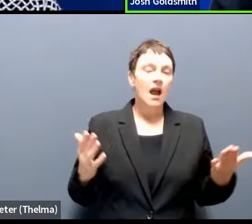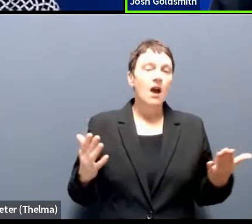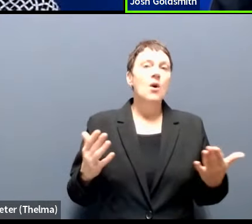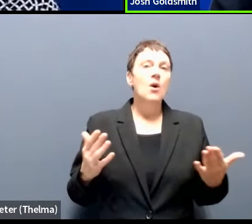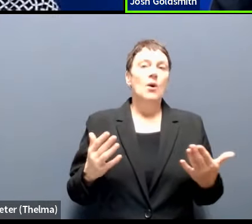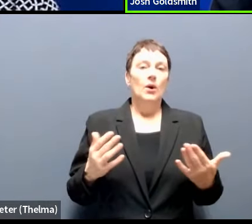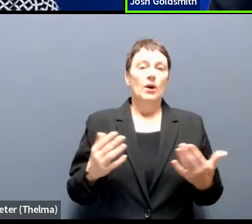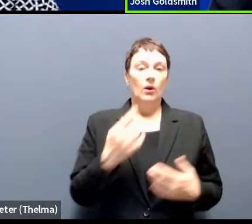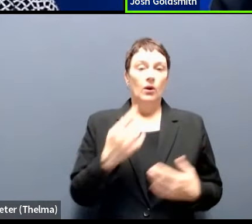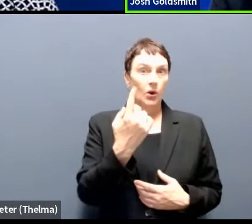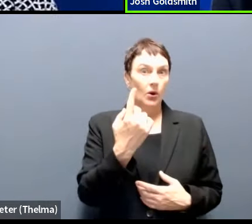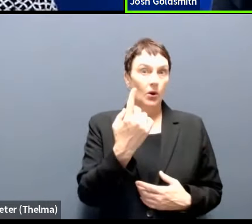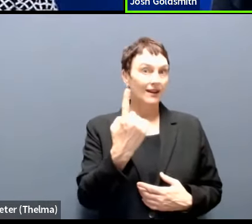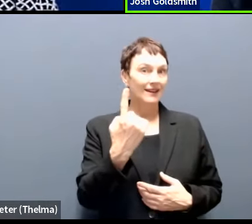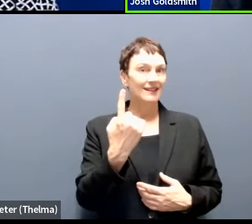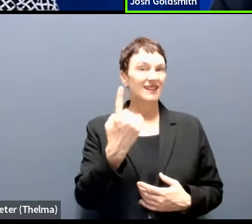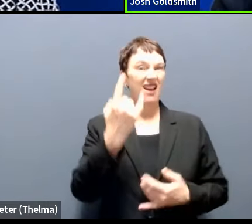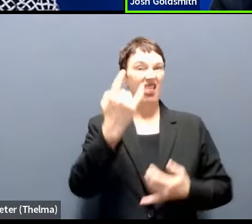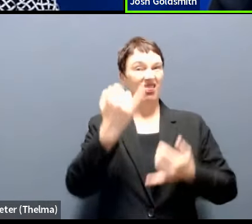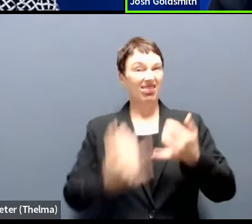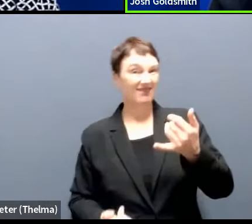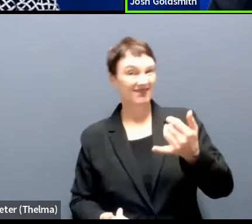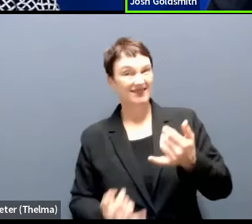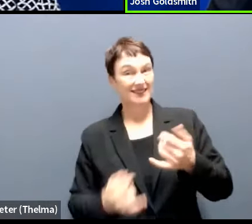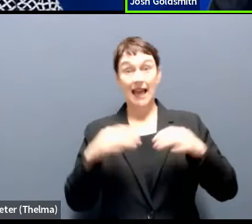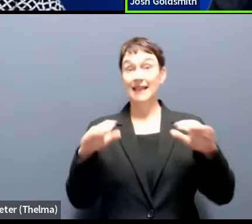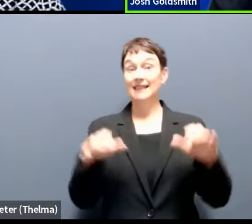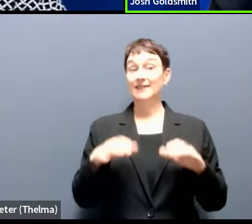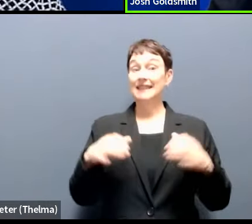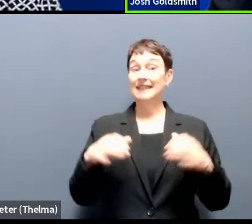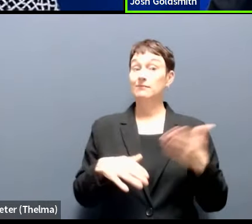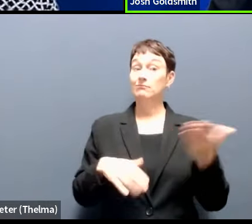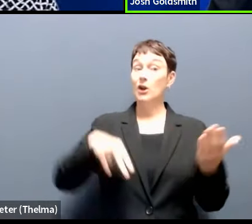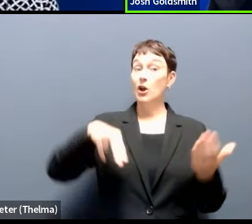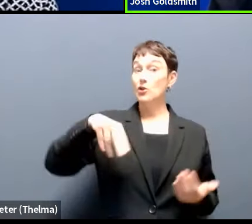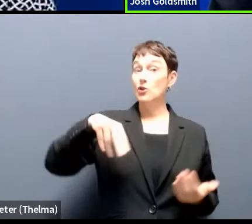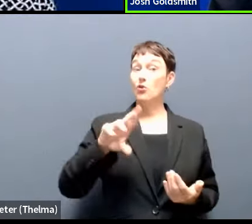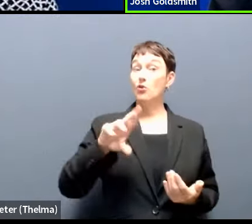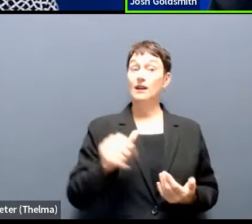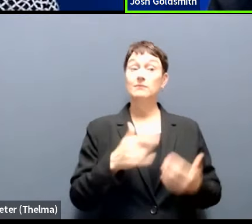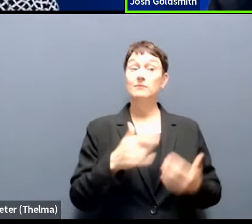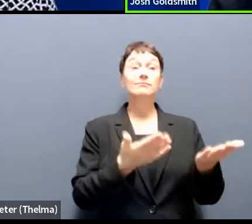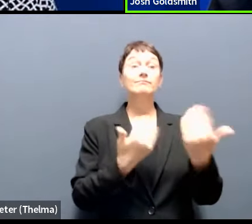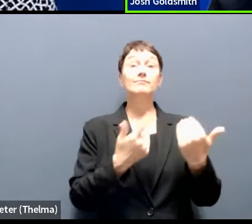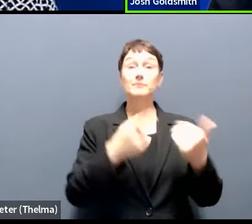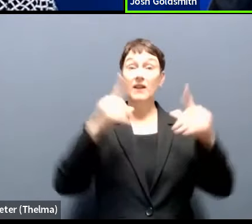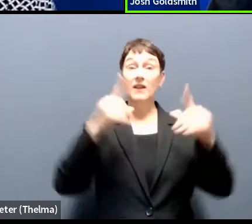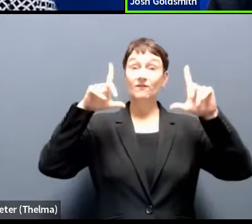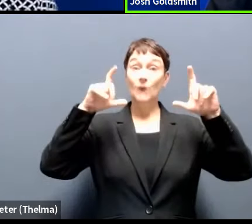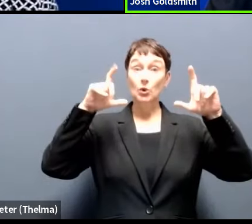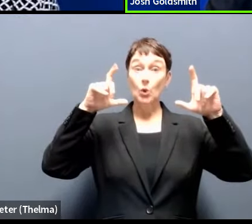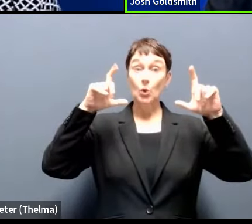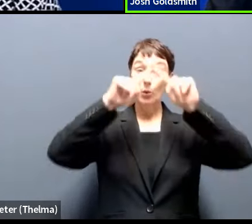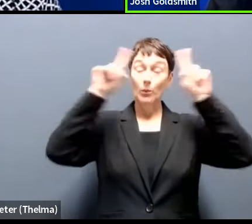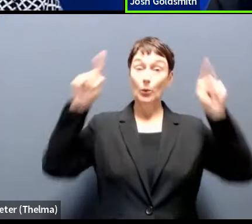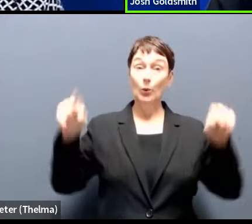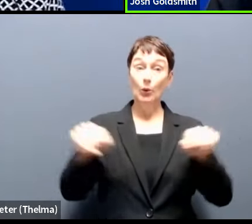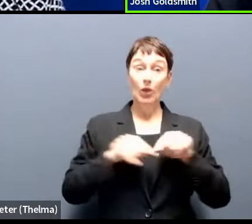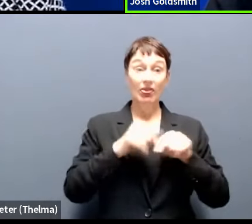fun activity. This is all you, Nora. Tell them about the incredible photo booth that you